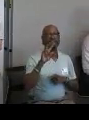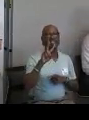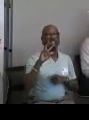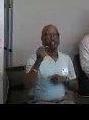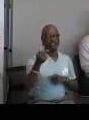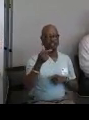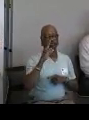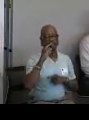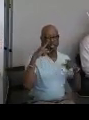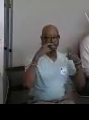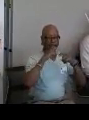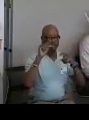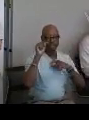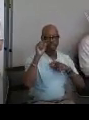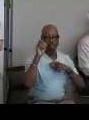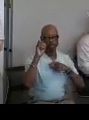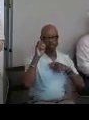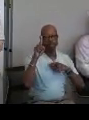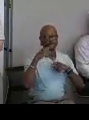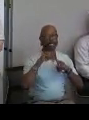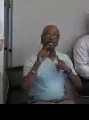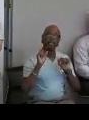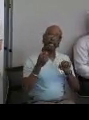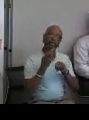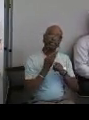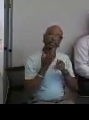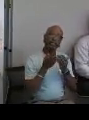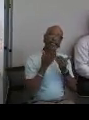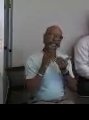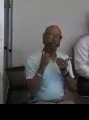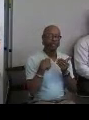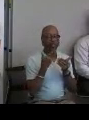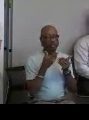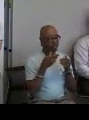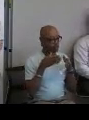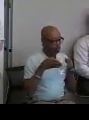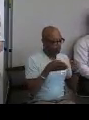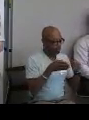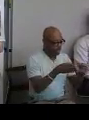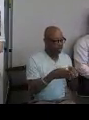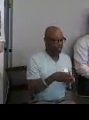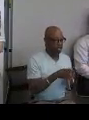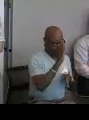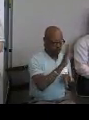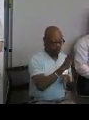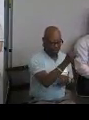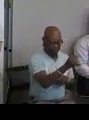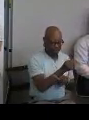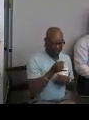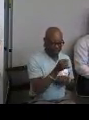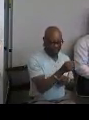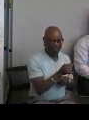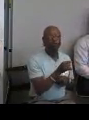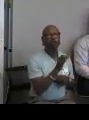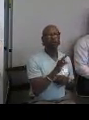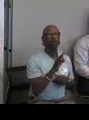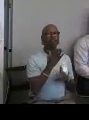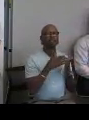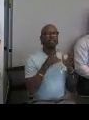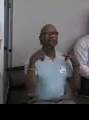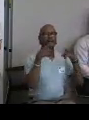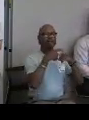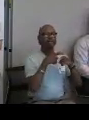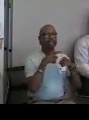very complex tool, but it's very, very useful in terms of drawing paths, straight lines, and also curves if you're trying to draw some complex